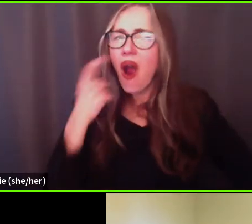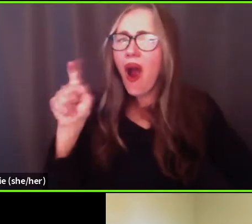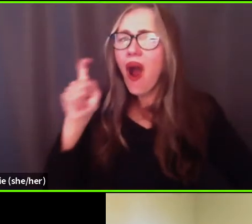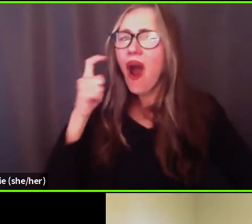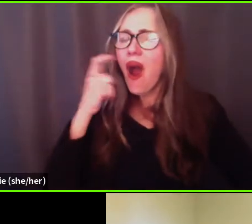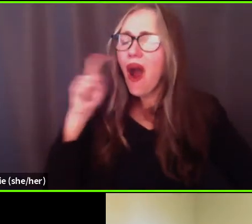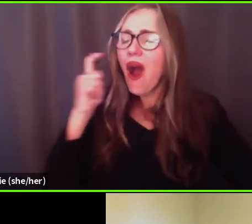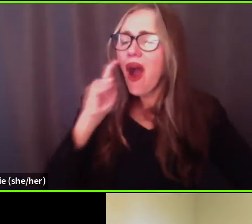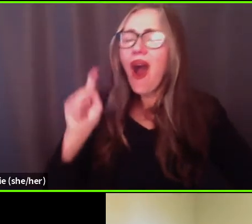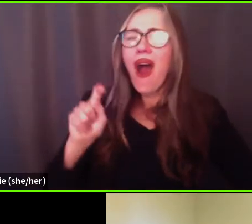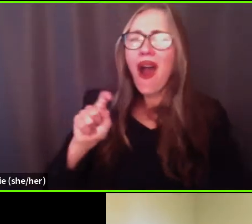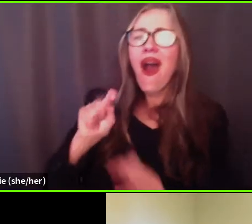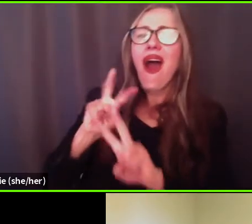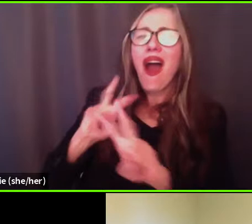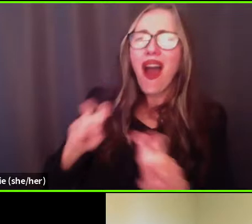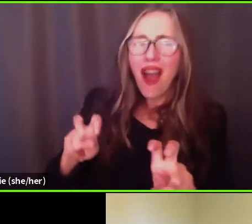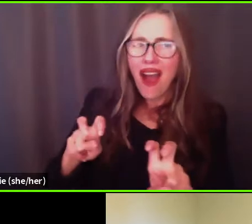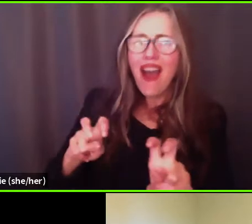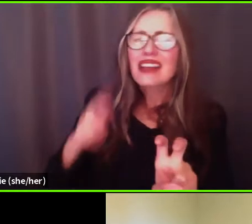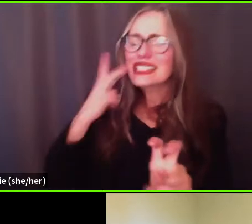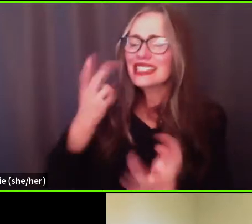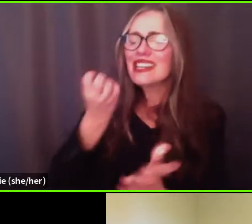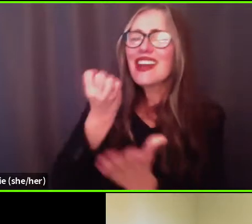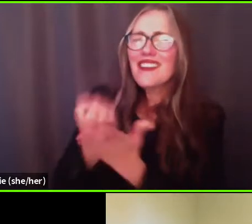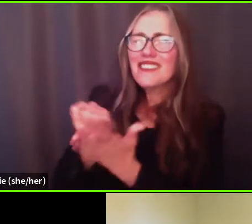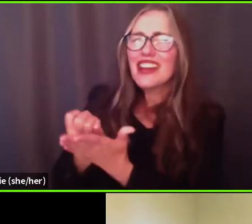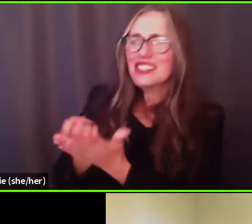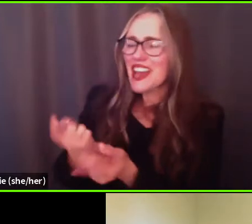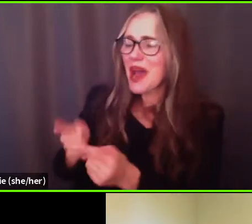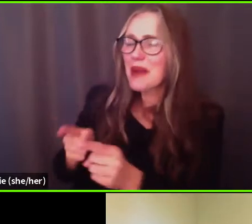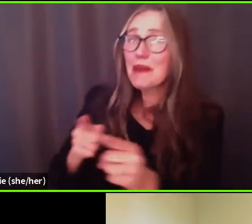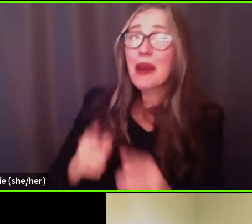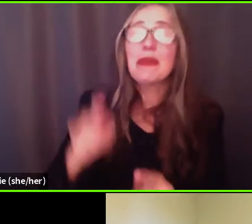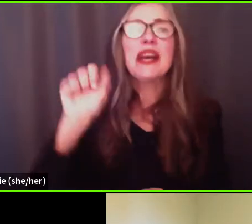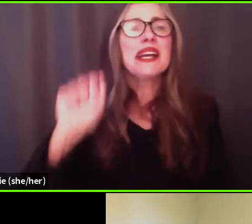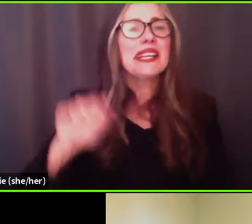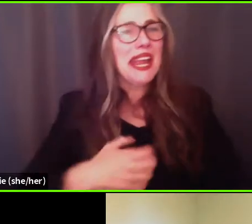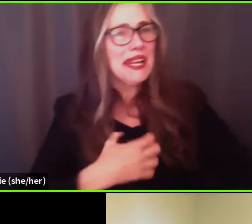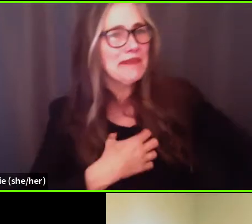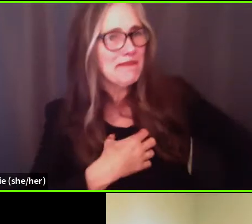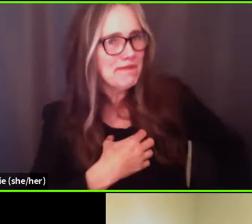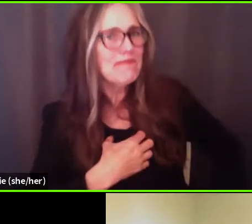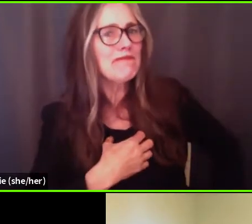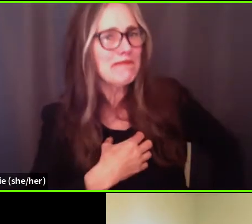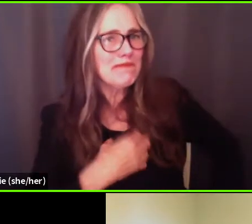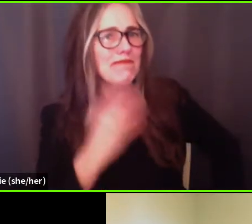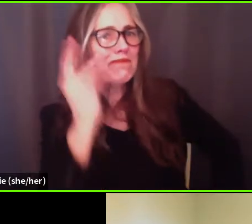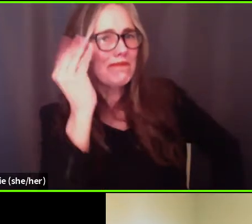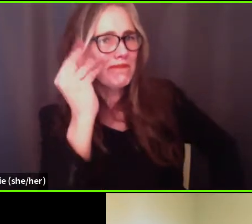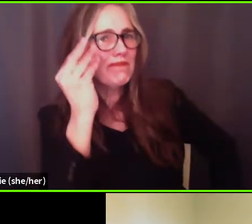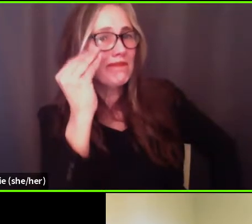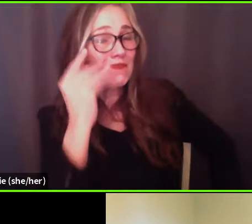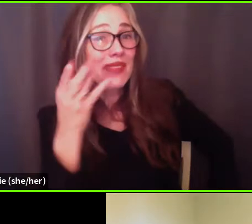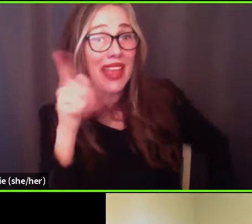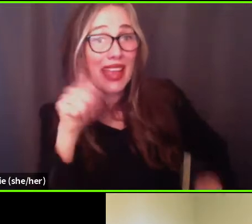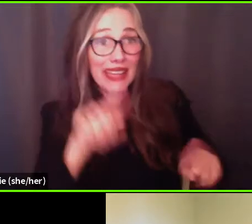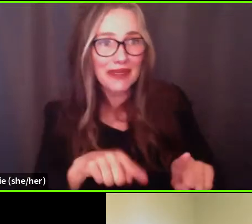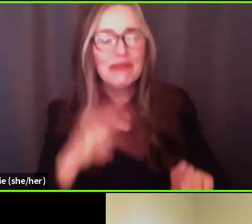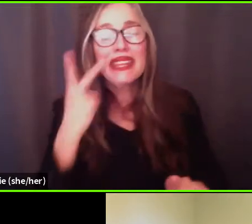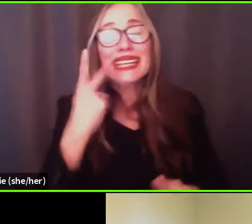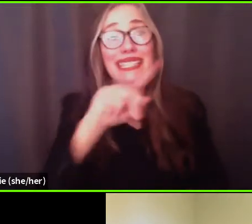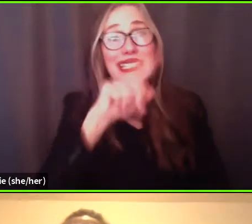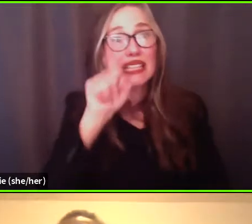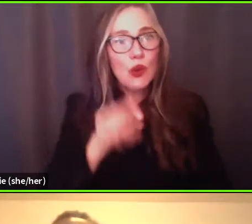so i'm seeing that there's some some questions starting to emerge in the chat and there's a comment by han who introduced some